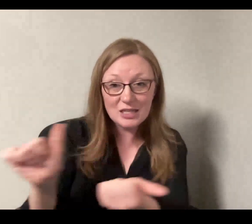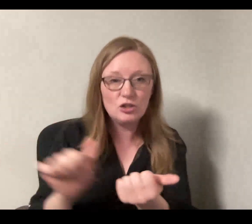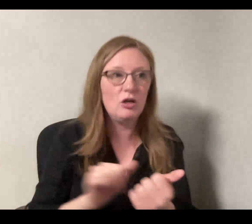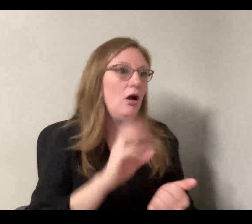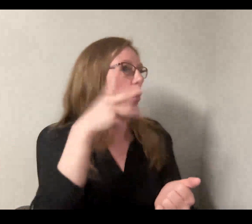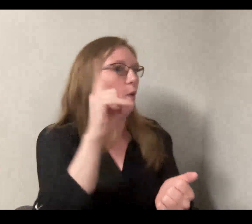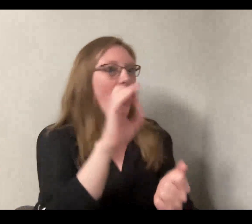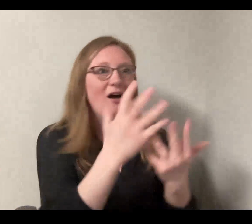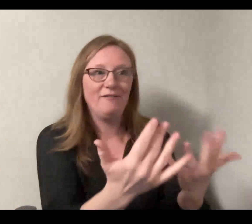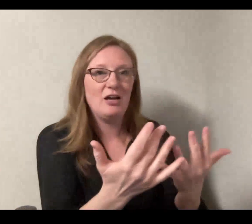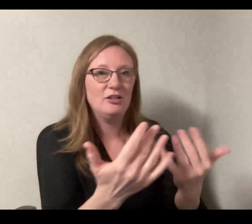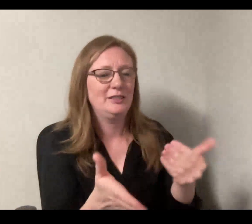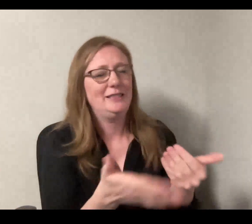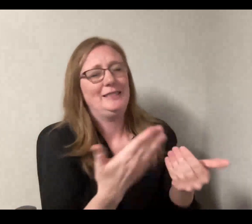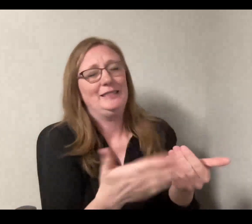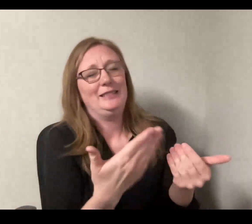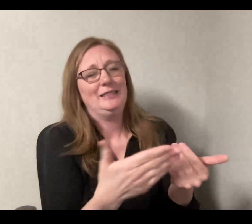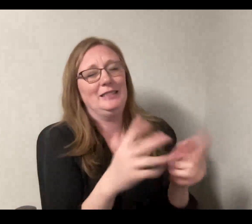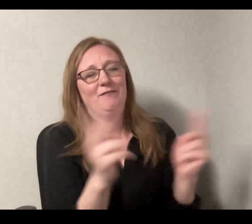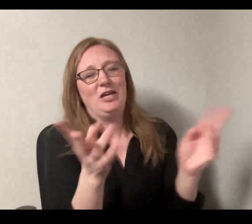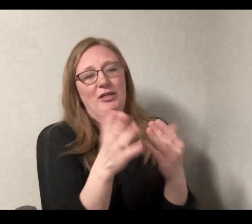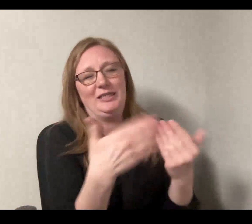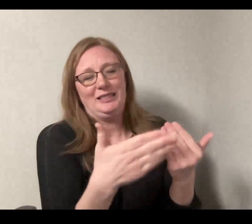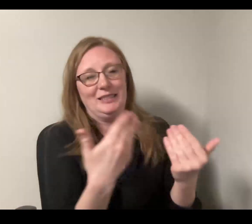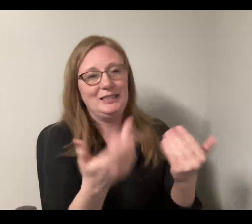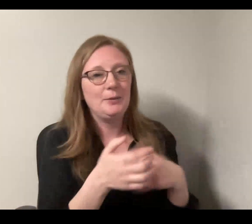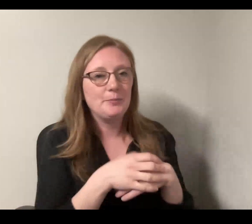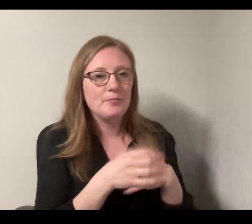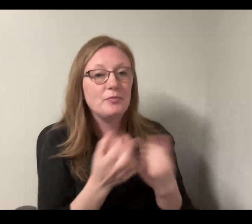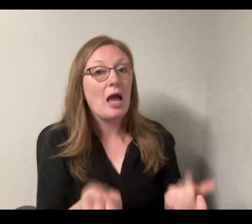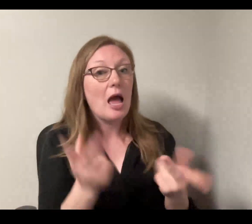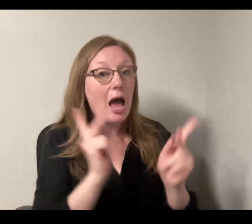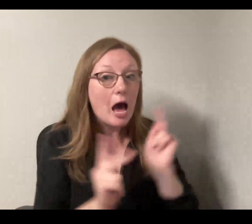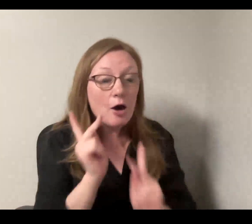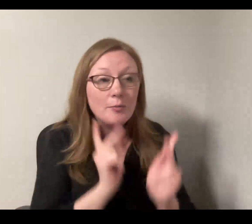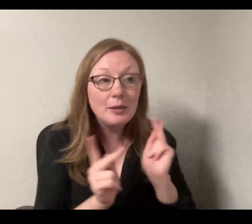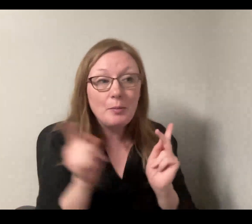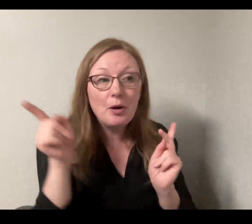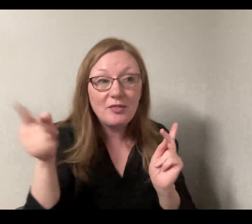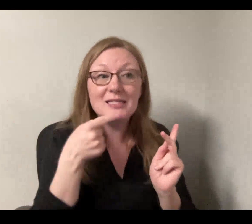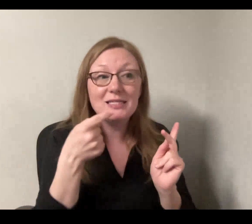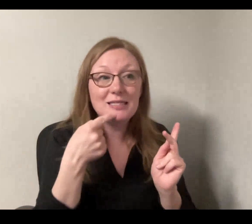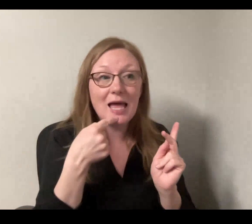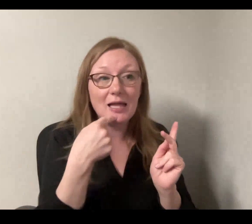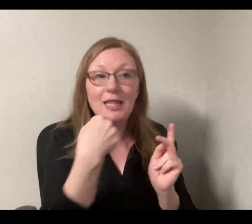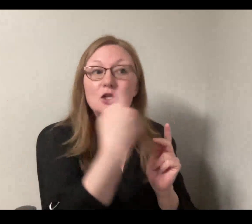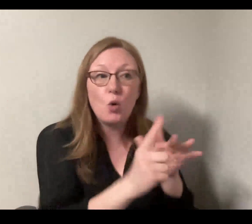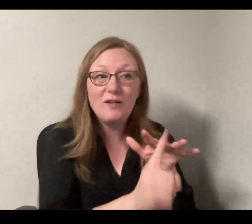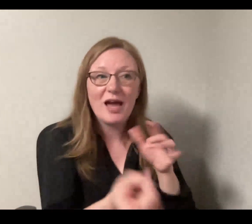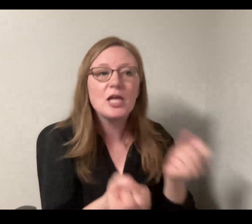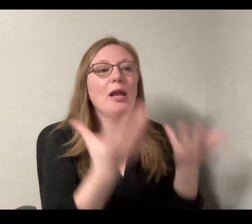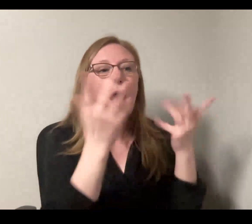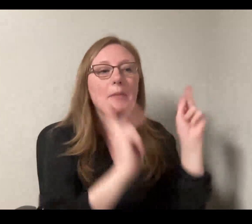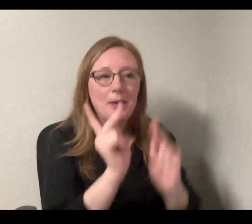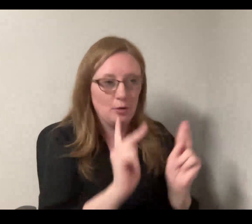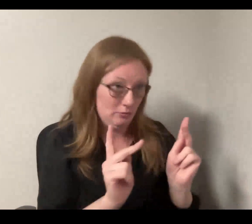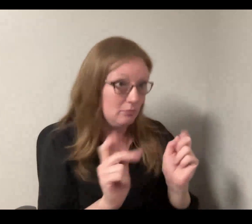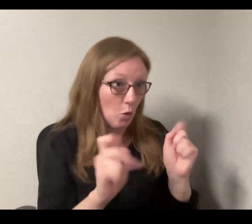are very easy. Very easy. You take, how many people did they say to evacuate? All